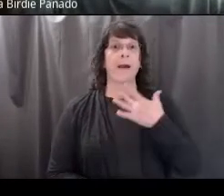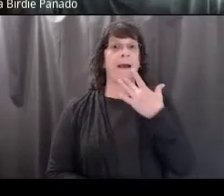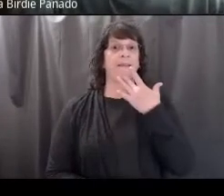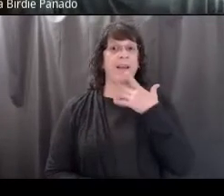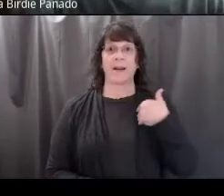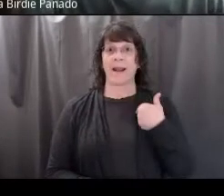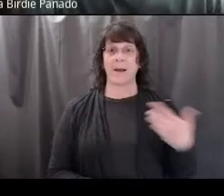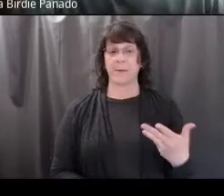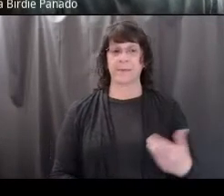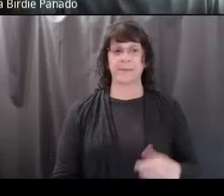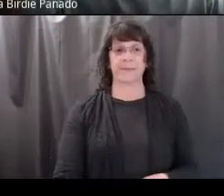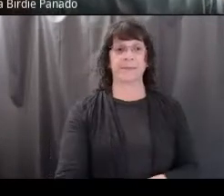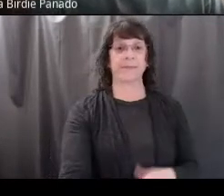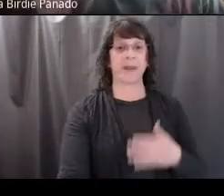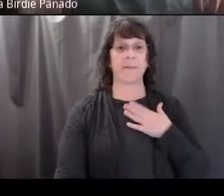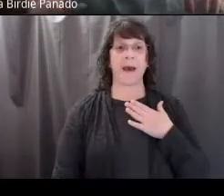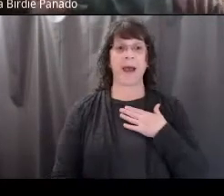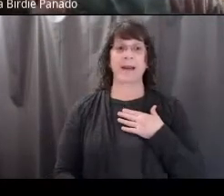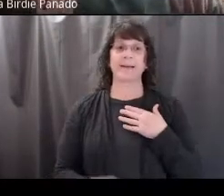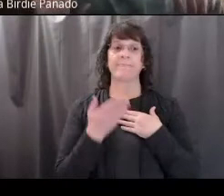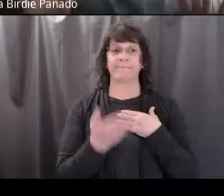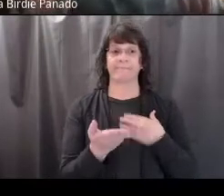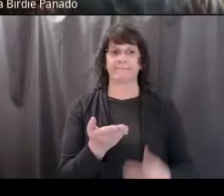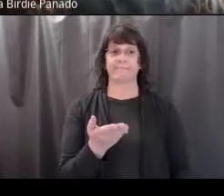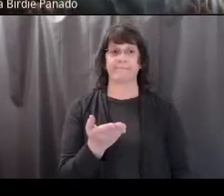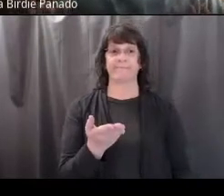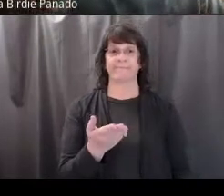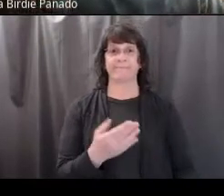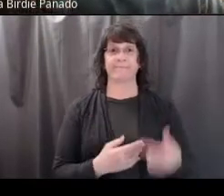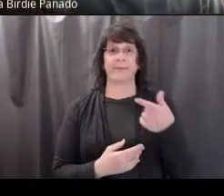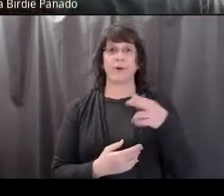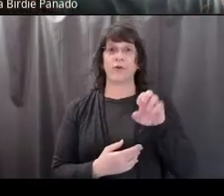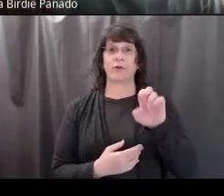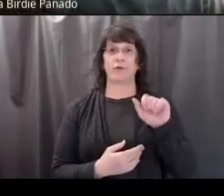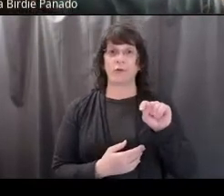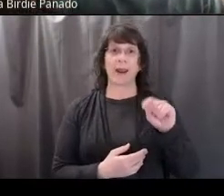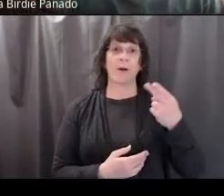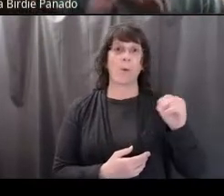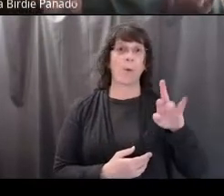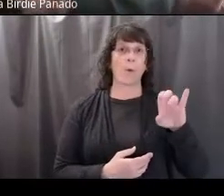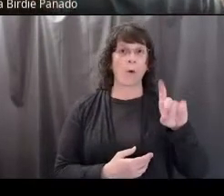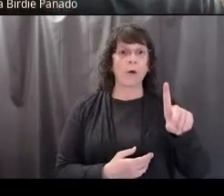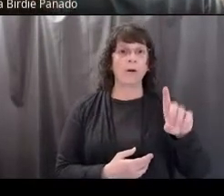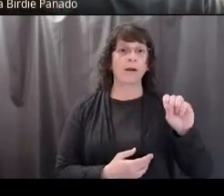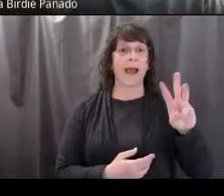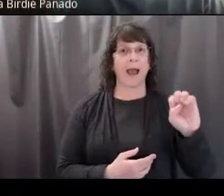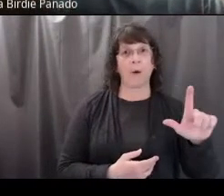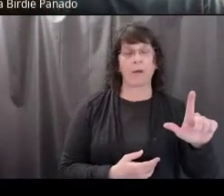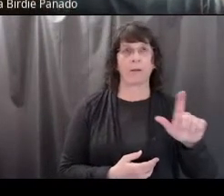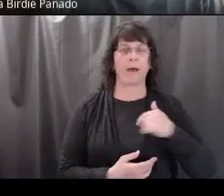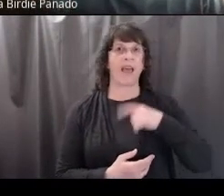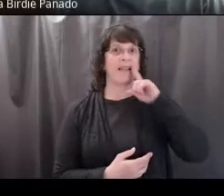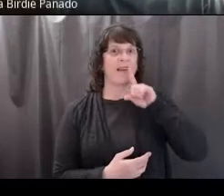animal is, and mine is a great horned owl. I think they're such cool